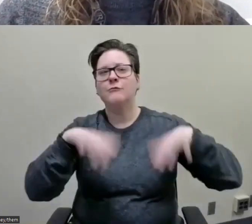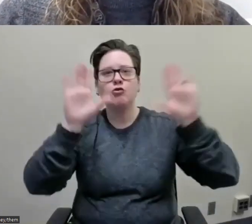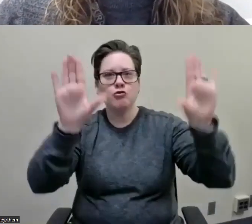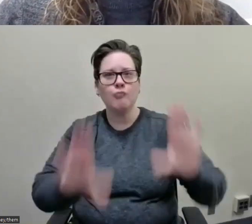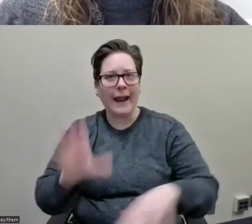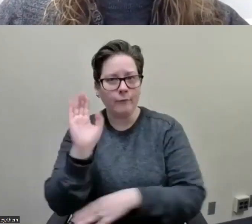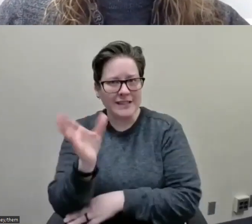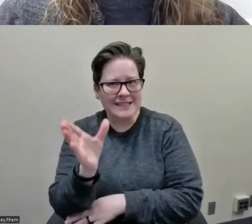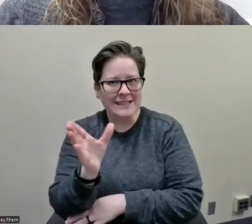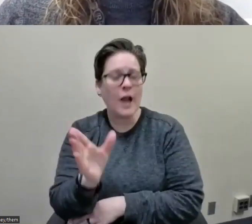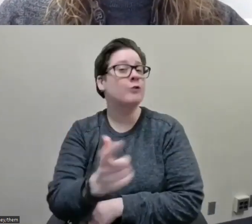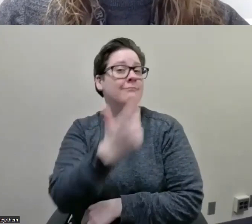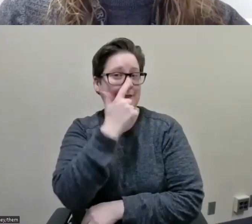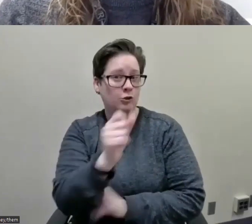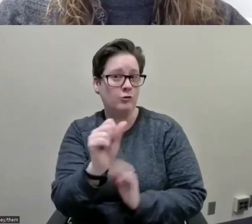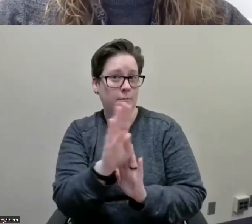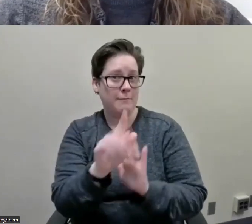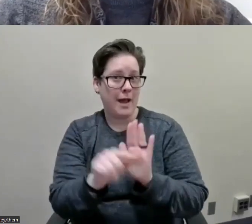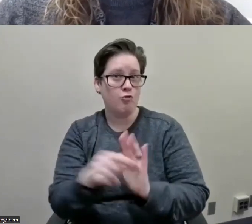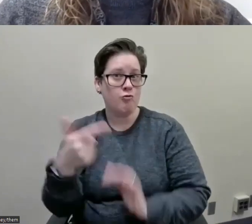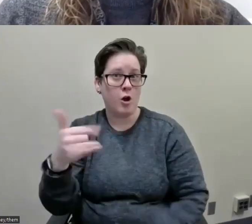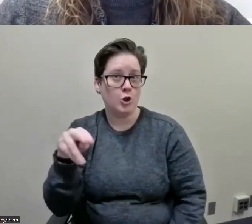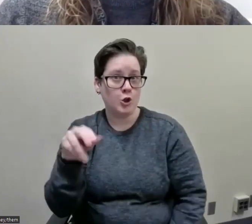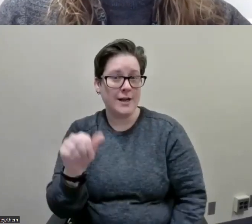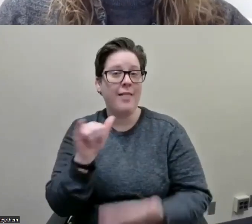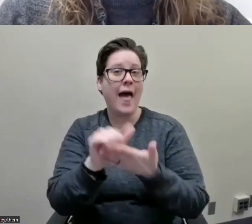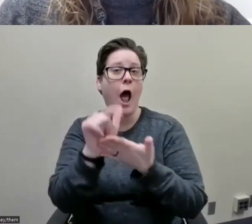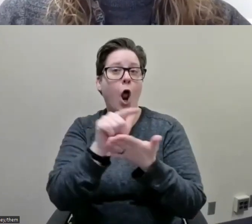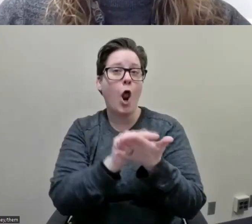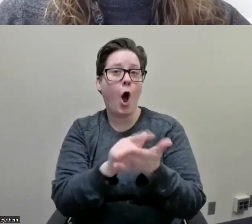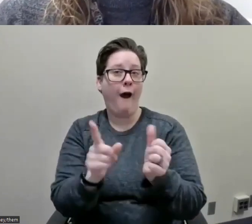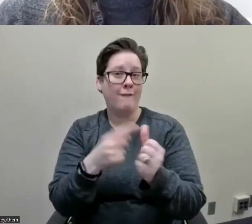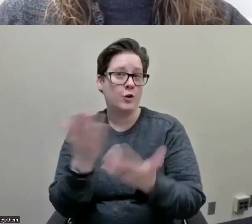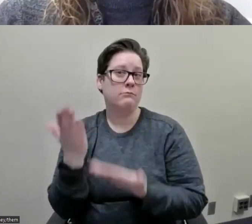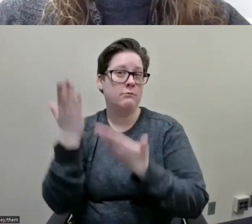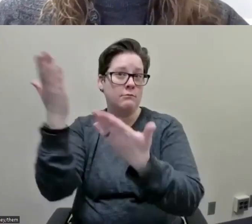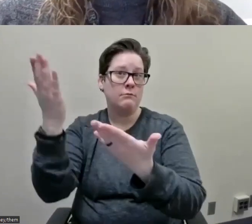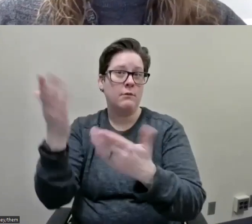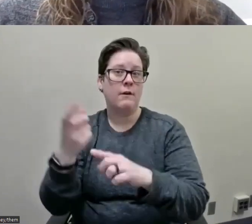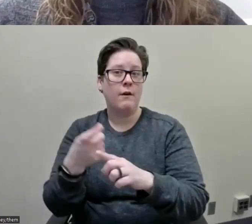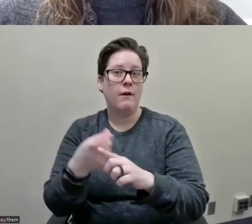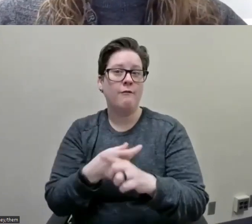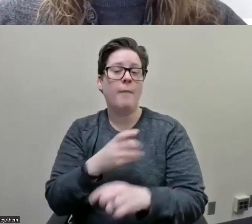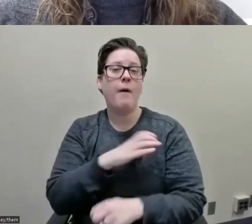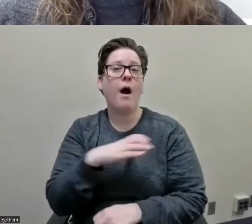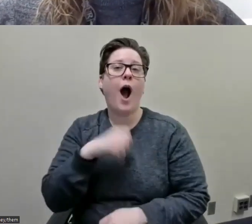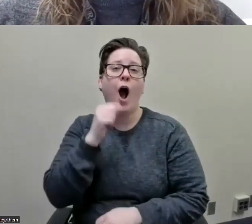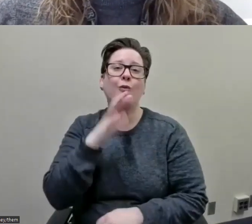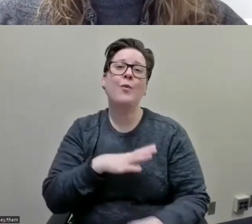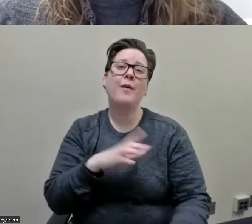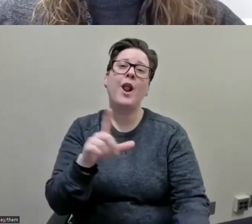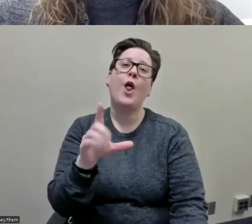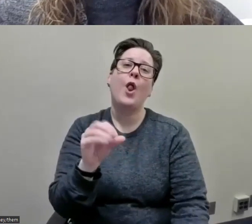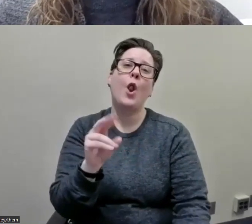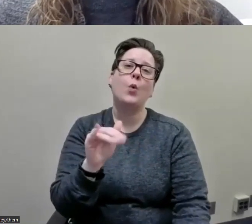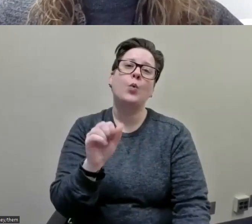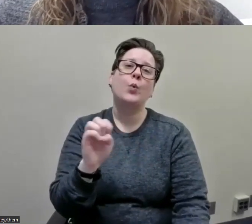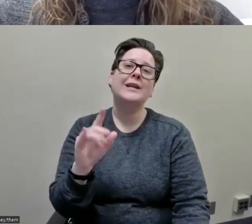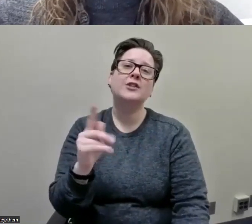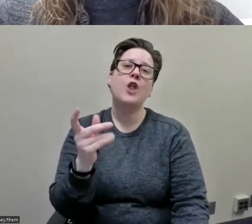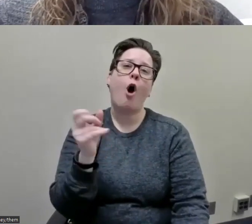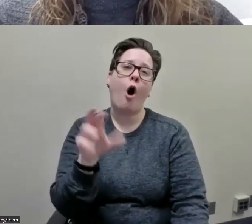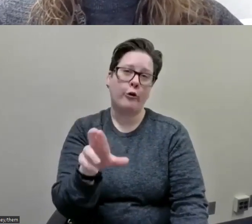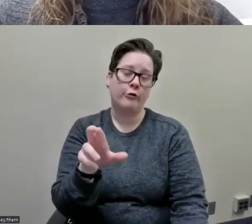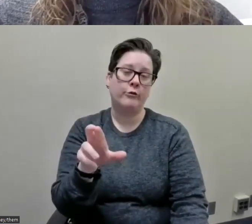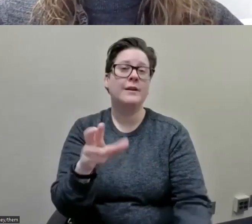Ashley. Interesting background on Gina. This bill was first introduced in Congress by the late Congresswoman Louise Slaughter. Though the Breast